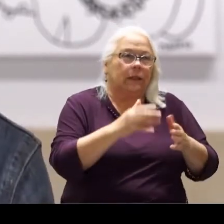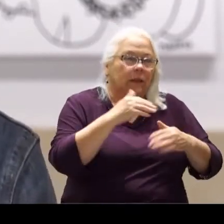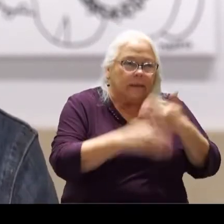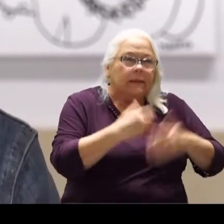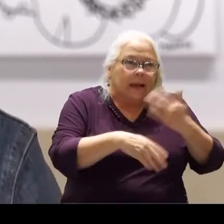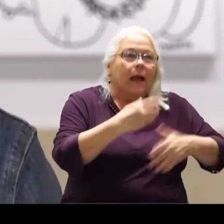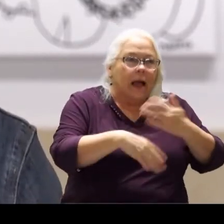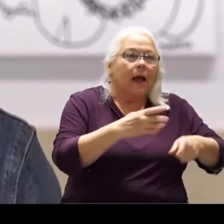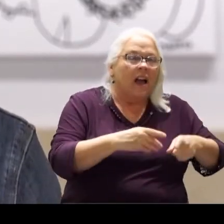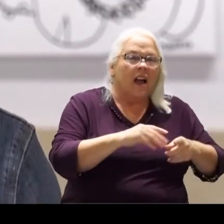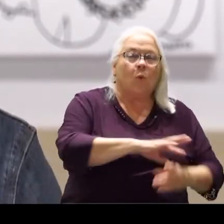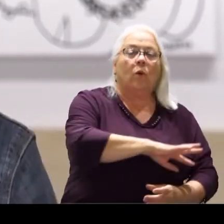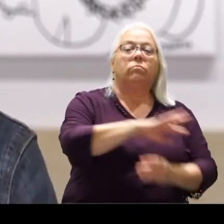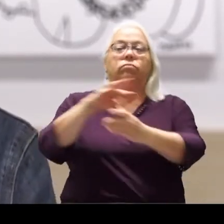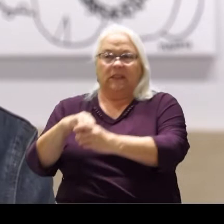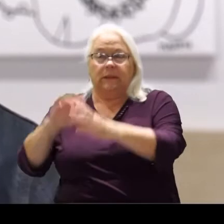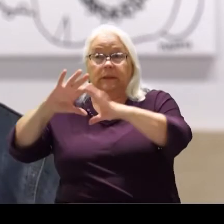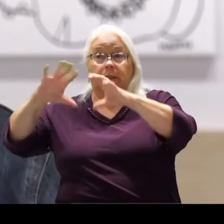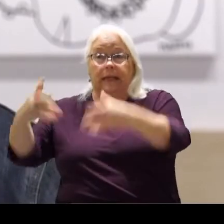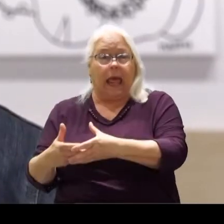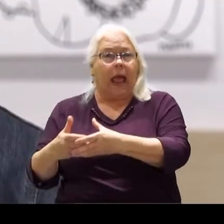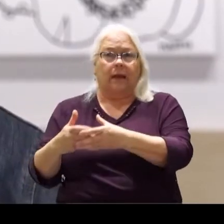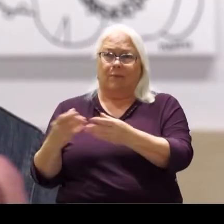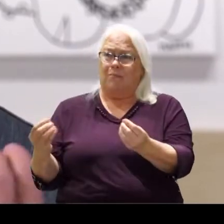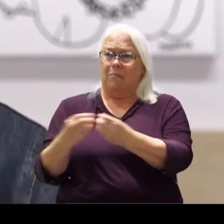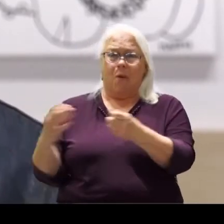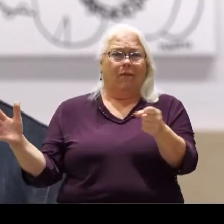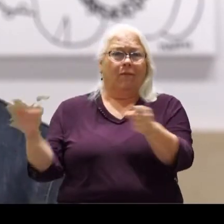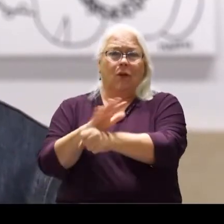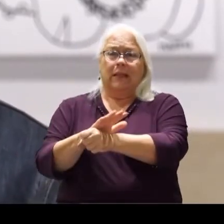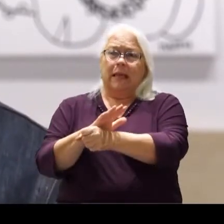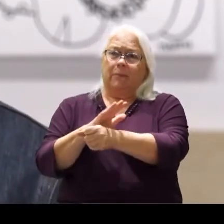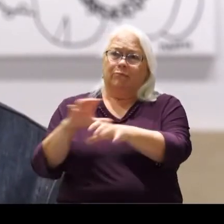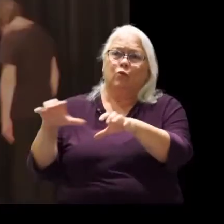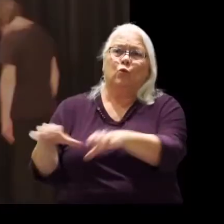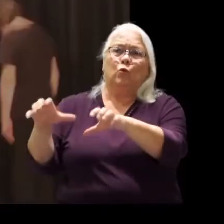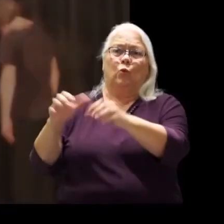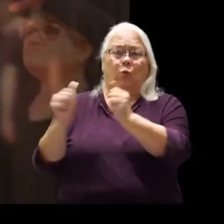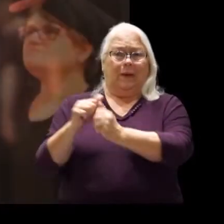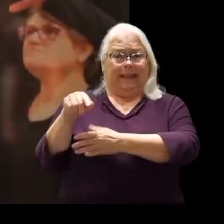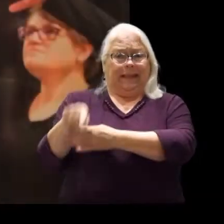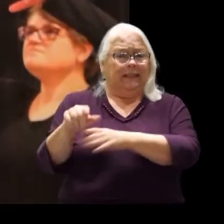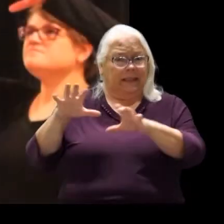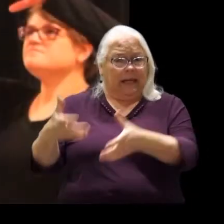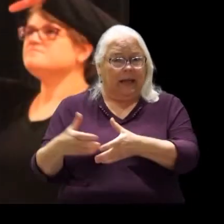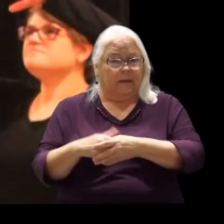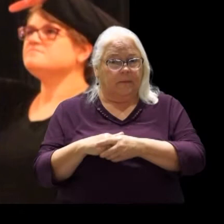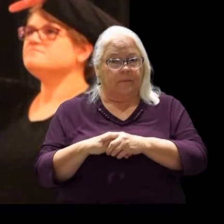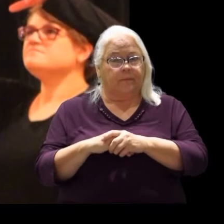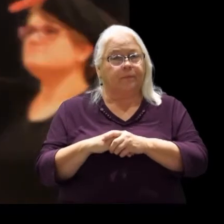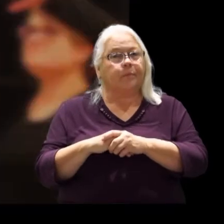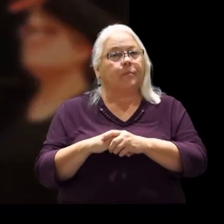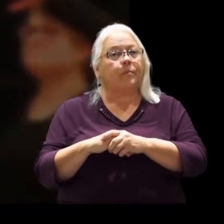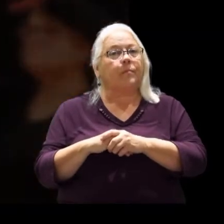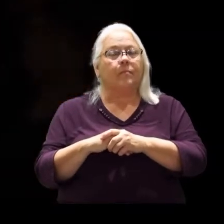classroom. And then they could actually participate much more fully during their experiences.